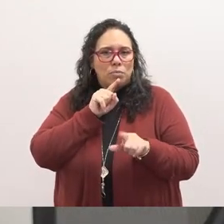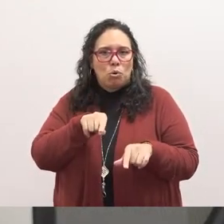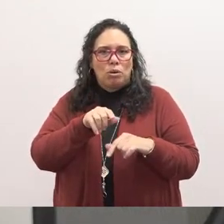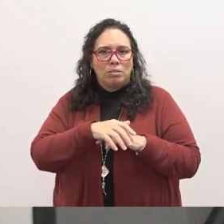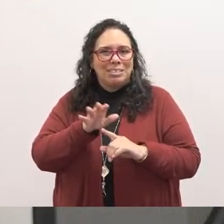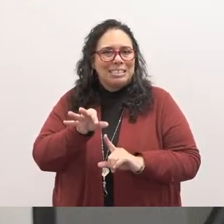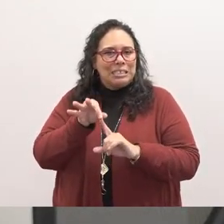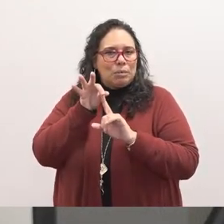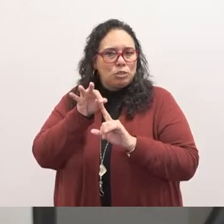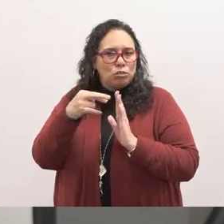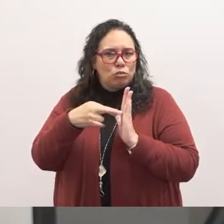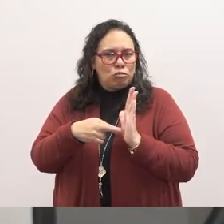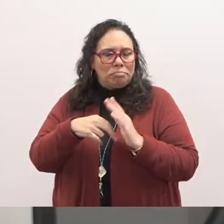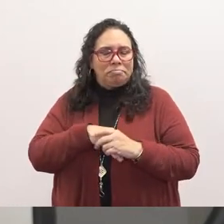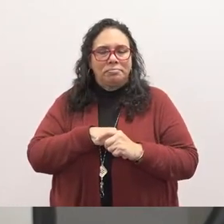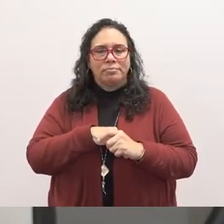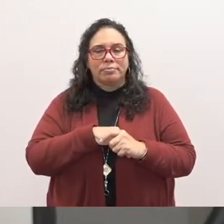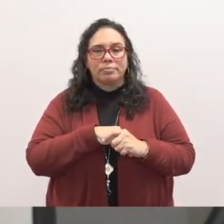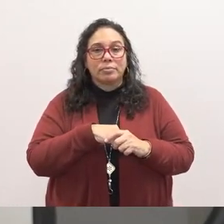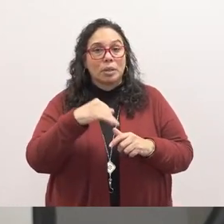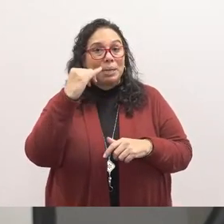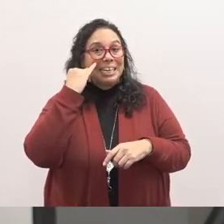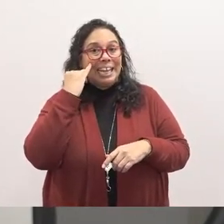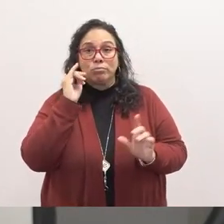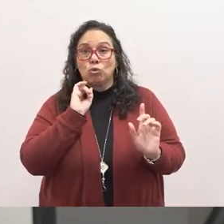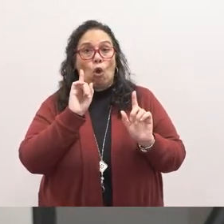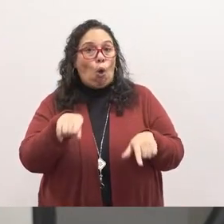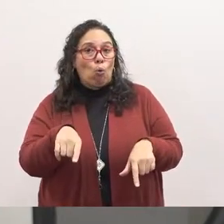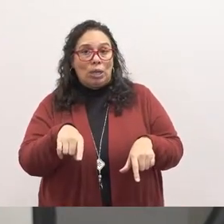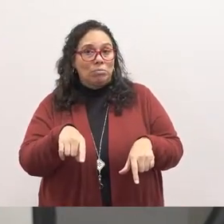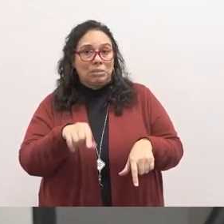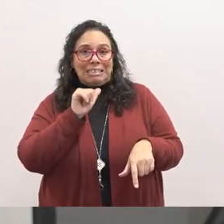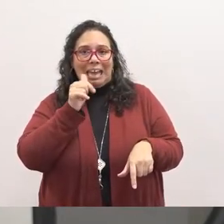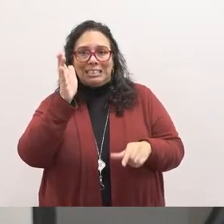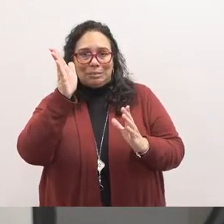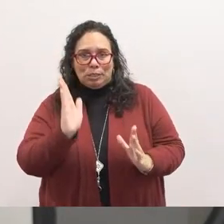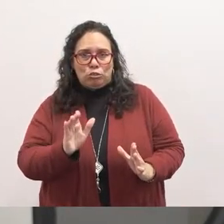an exception, right? But if you're just going to the conference